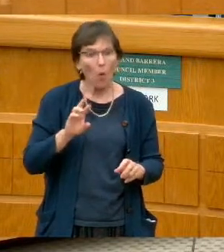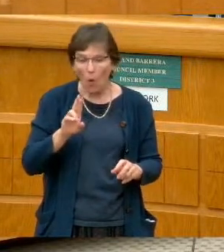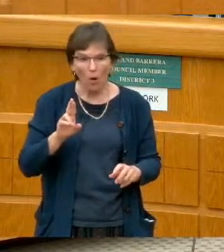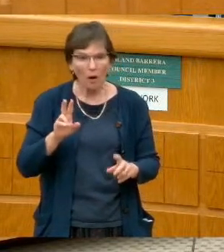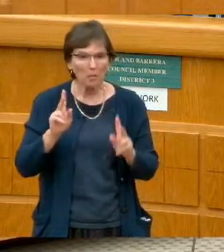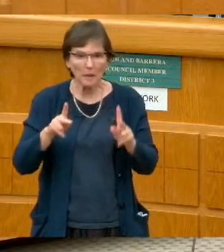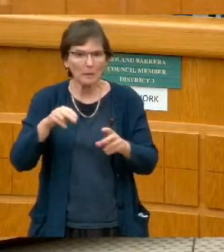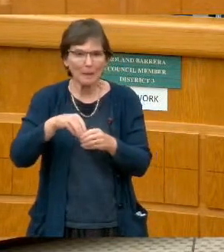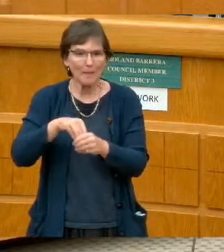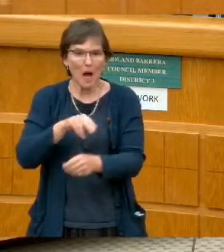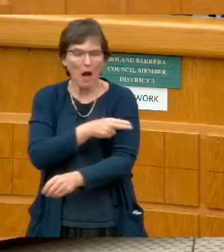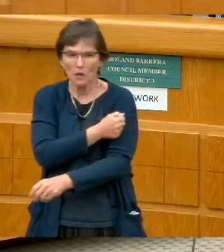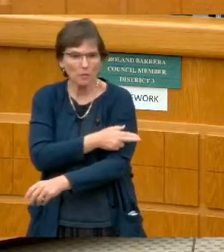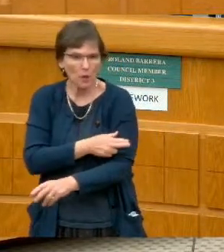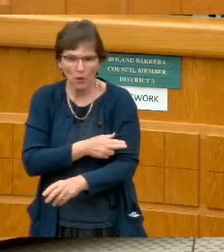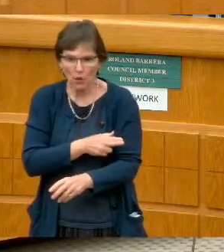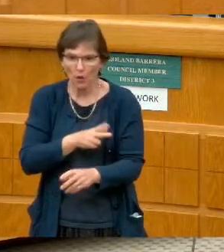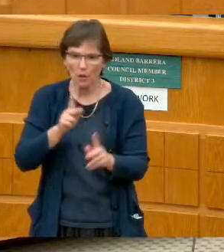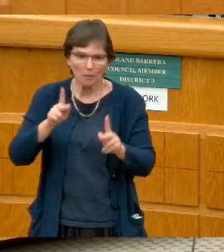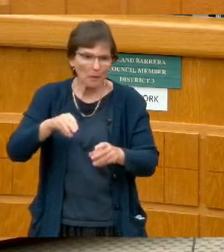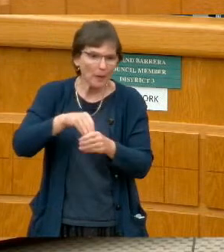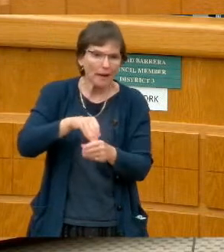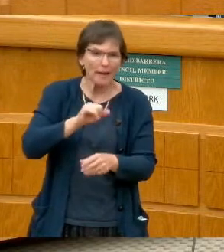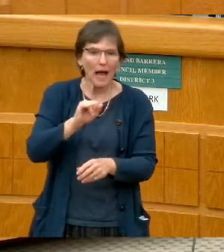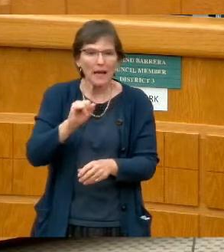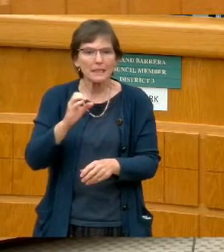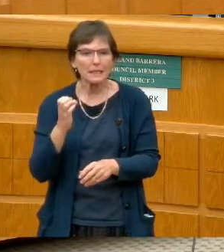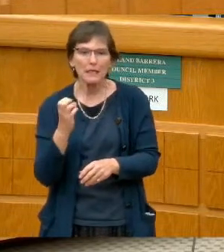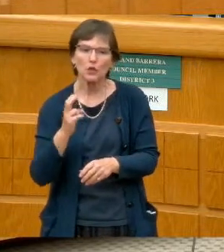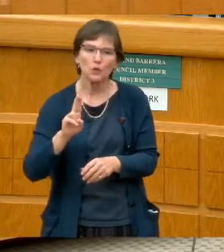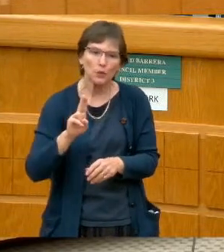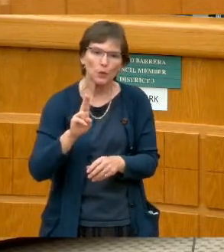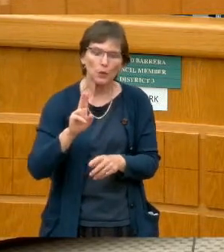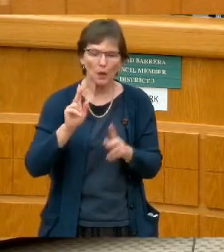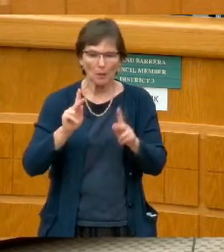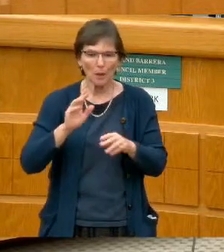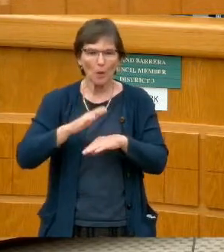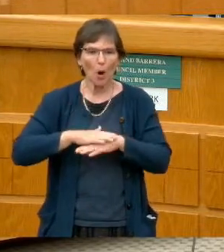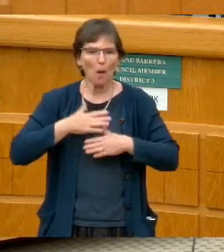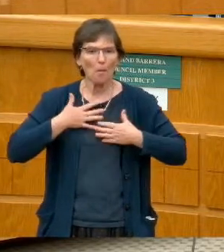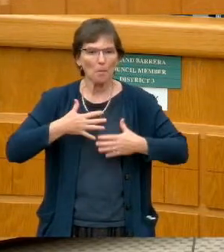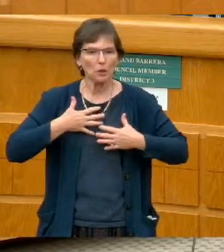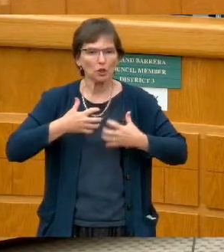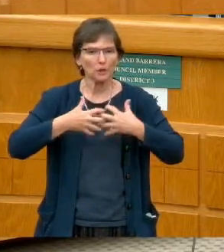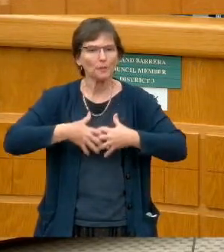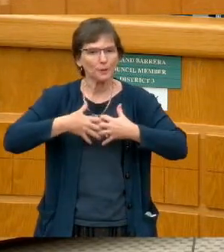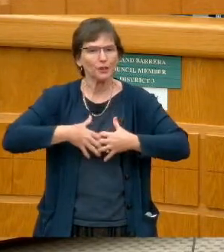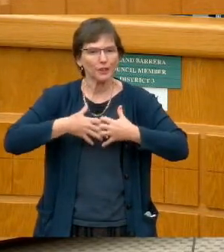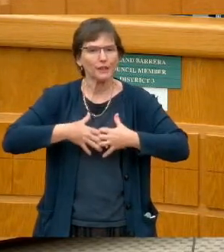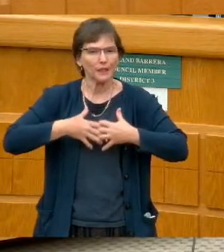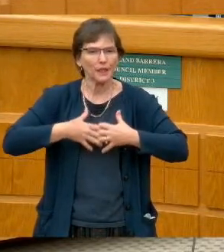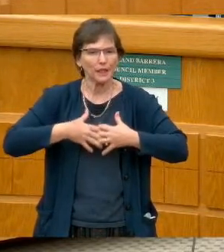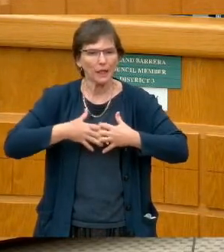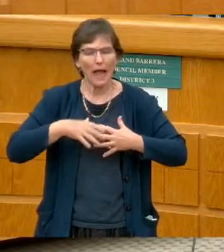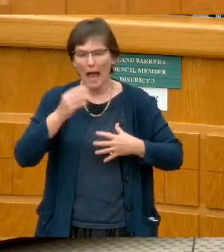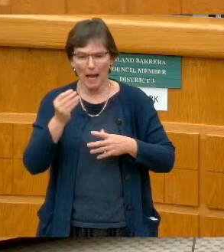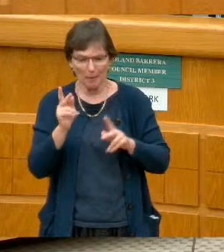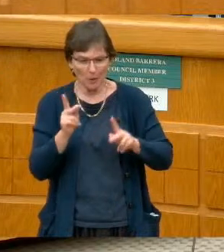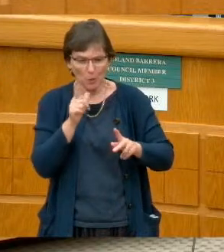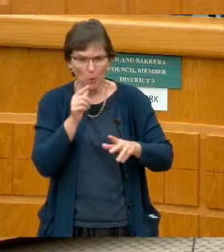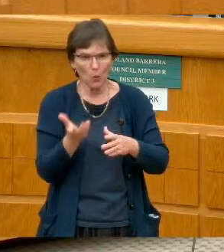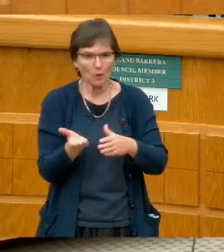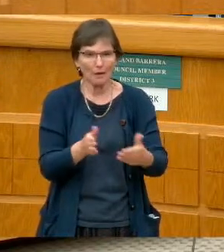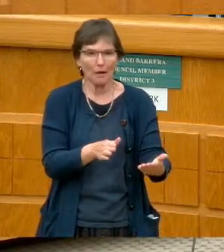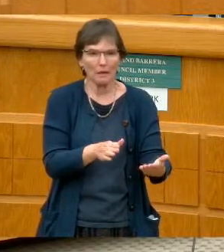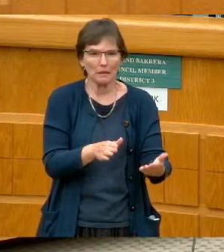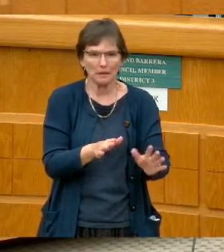hospital, people in the ICU, people on ventilators, and people who have died. Those